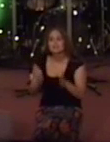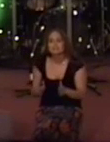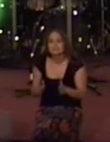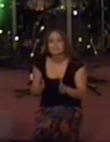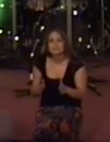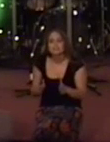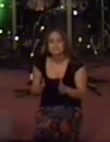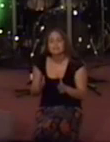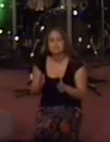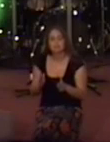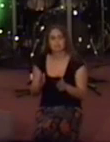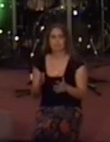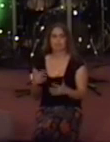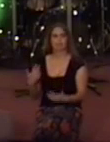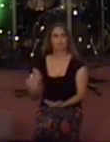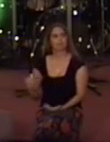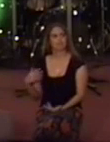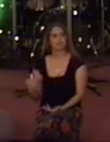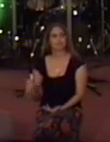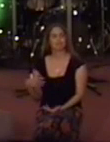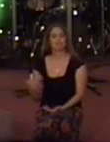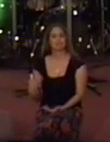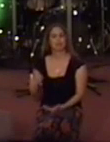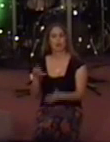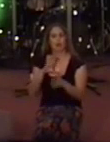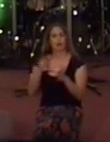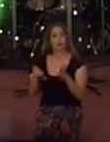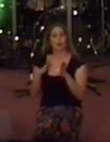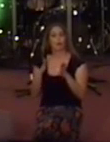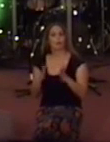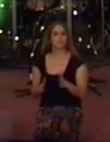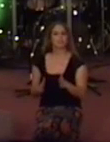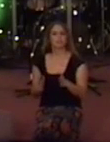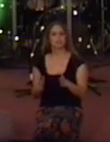How novel. A Christian.